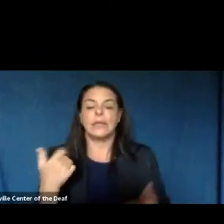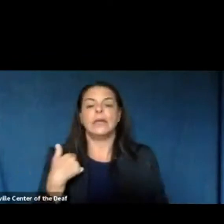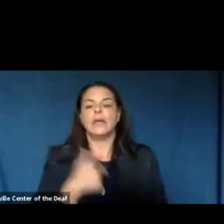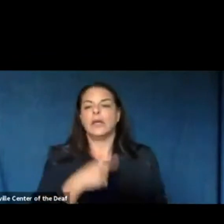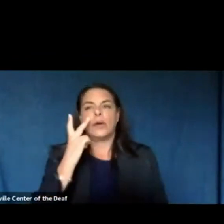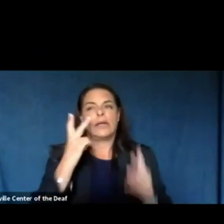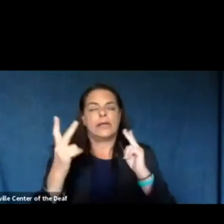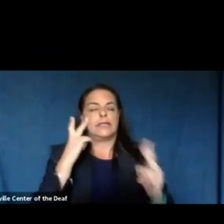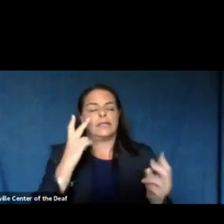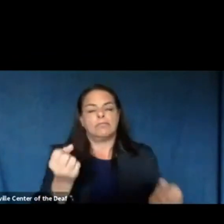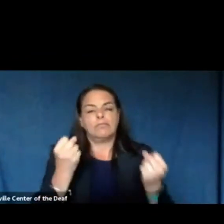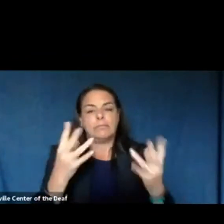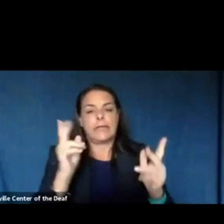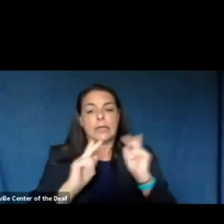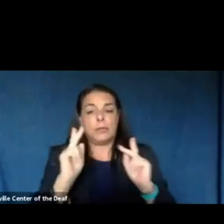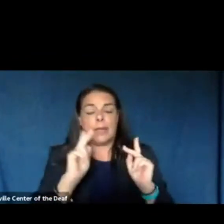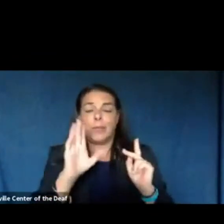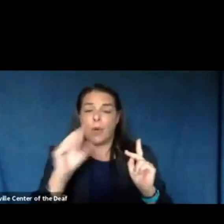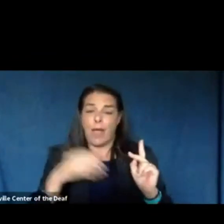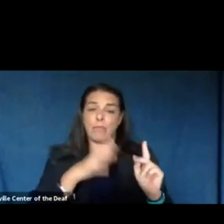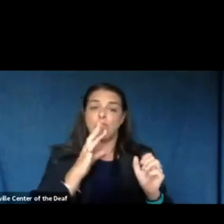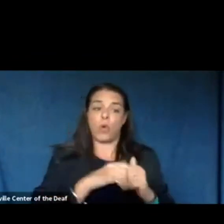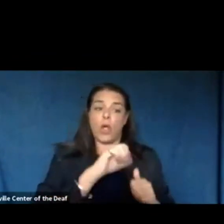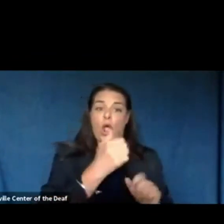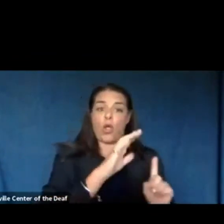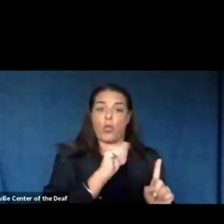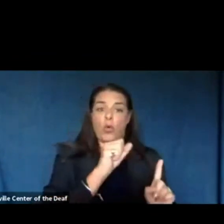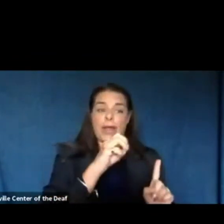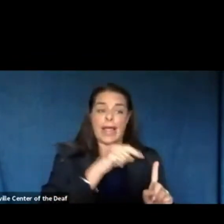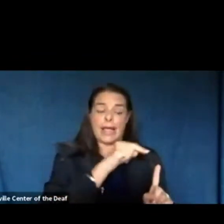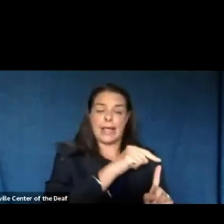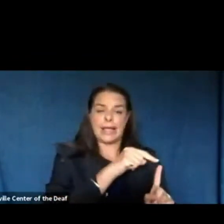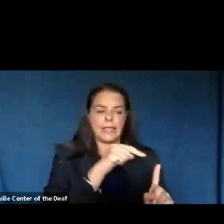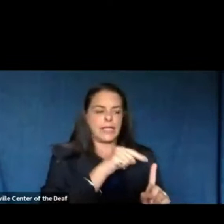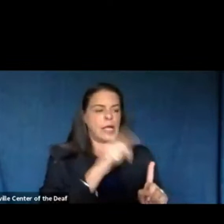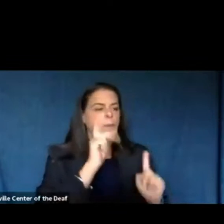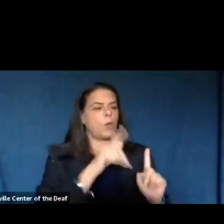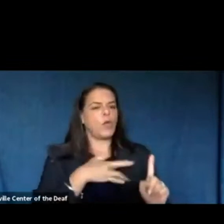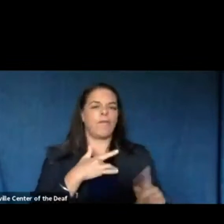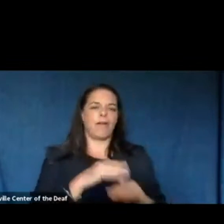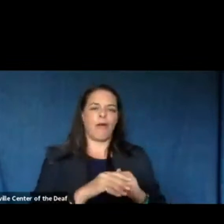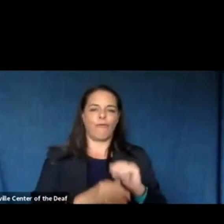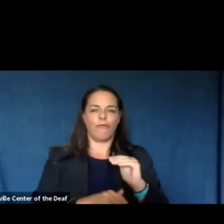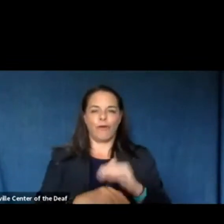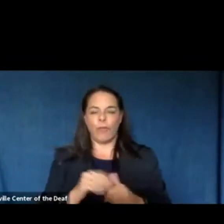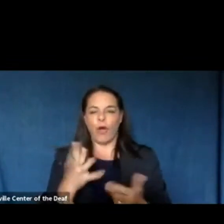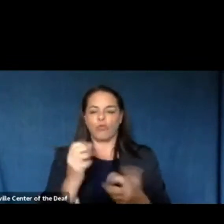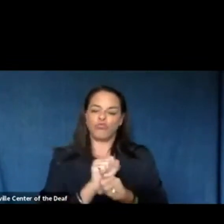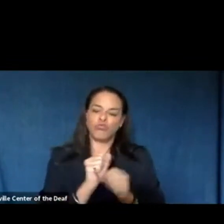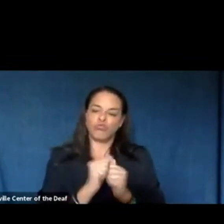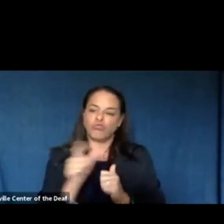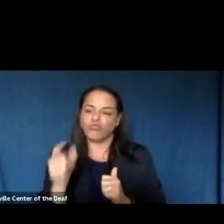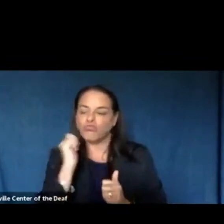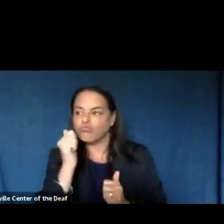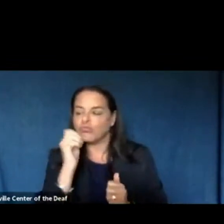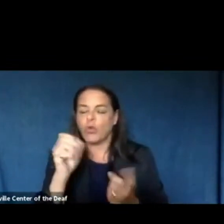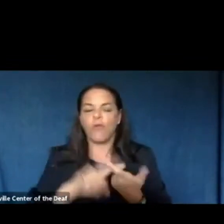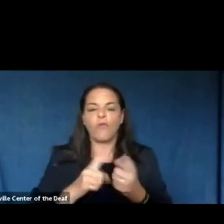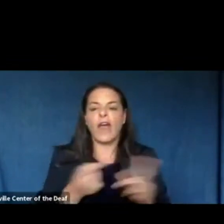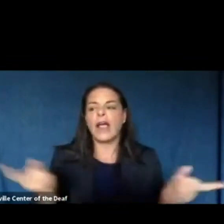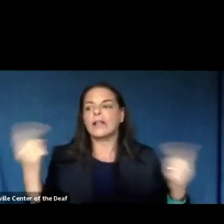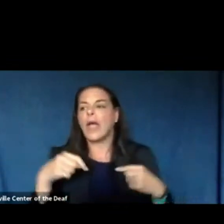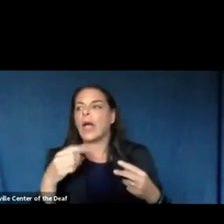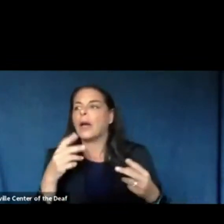many people, and I'm talking to cases where it's the people you're feeling comfortable with, the people you're working with every day, your friends that are coming over for